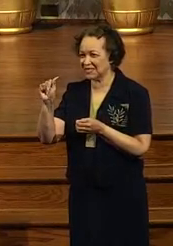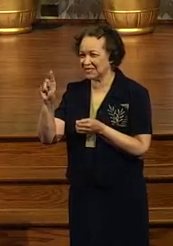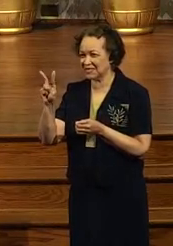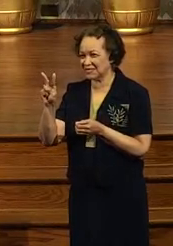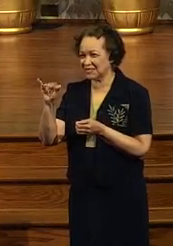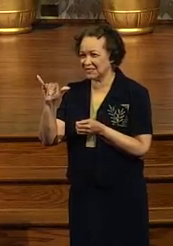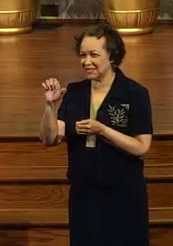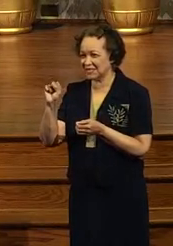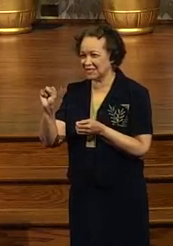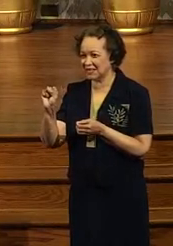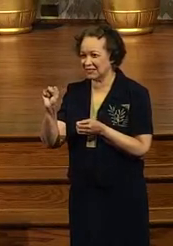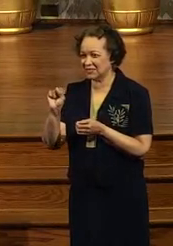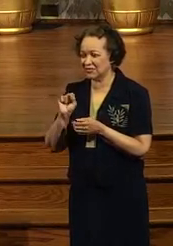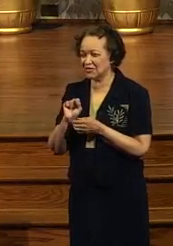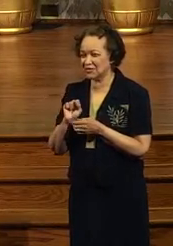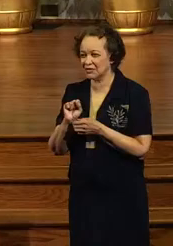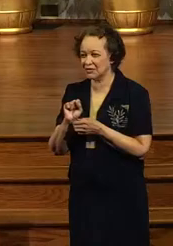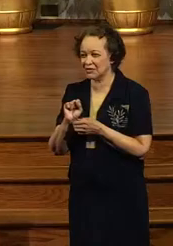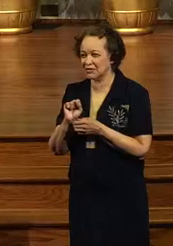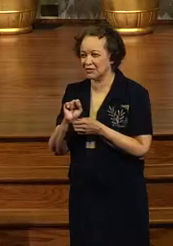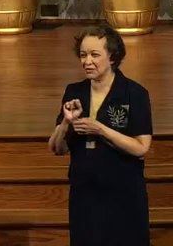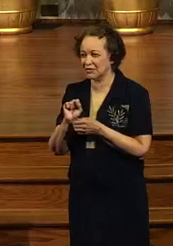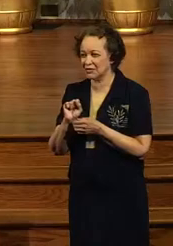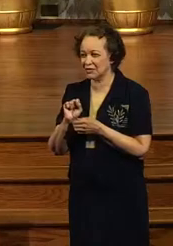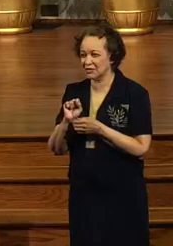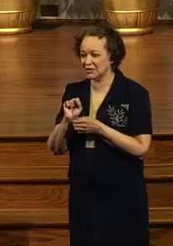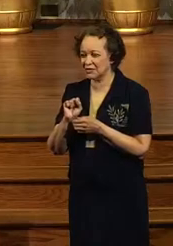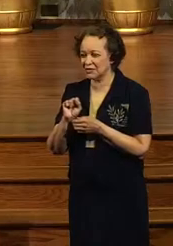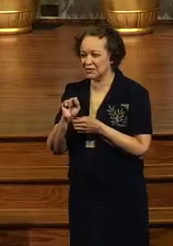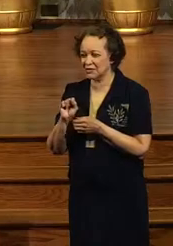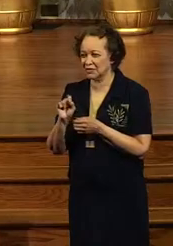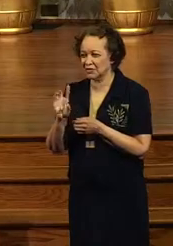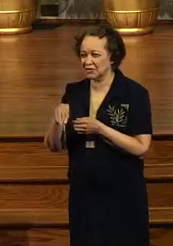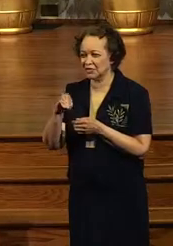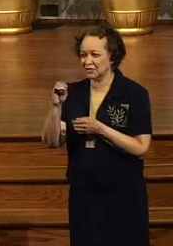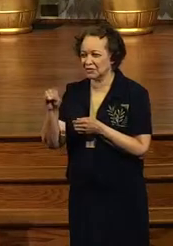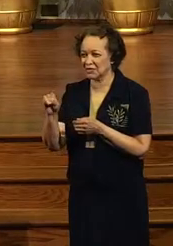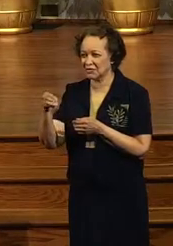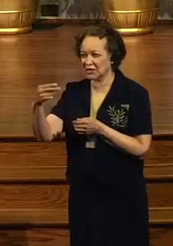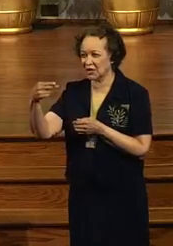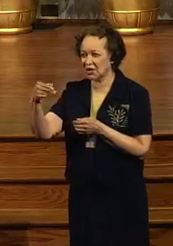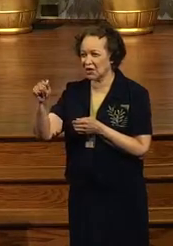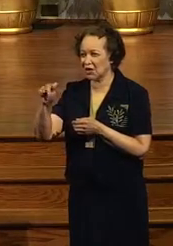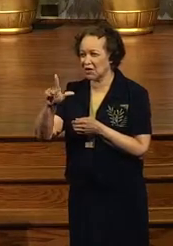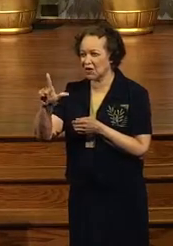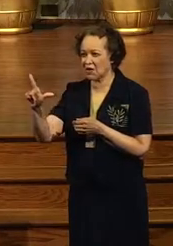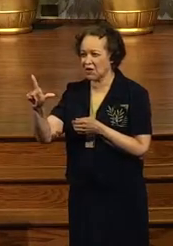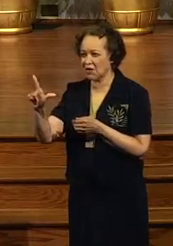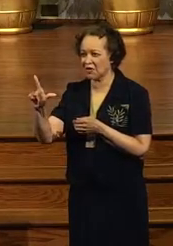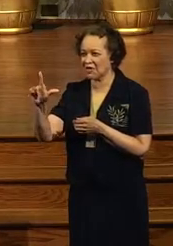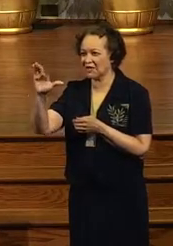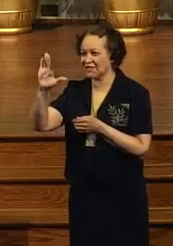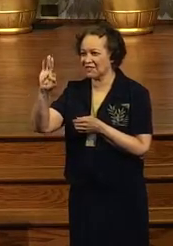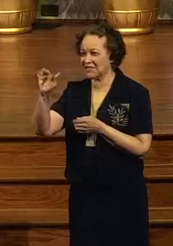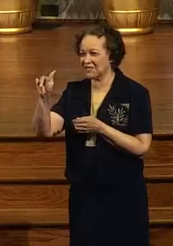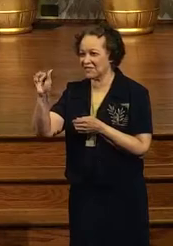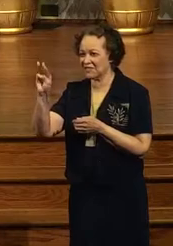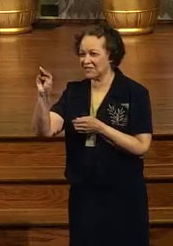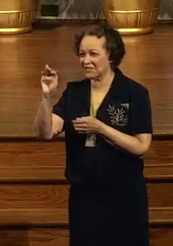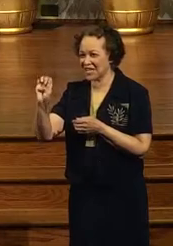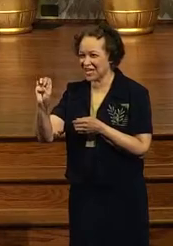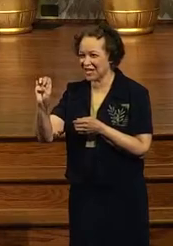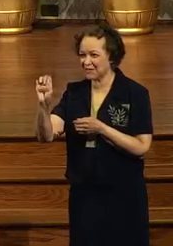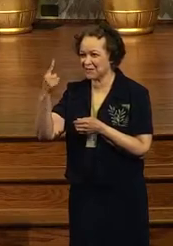of the Berean Church, was nominated for the Hall of Fame of Fort Valley State University.